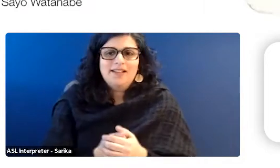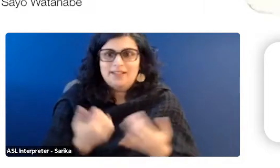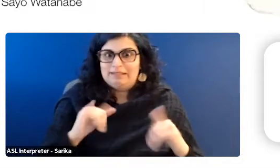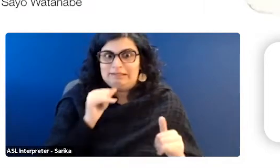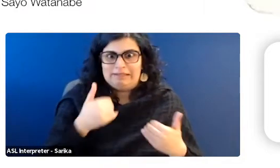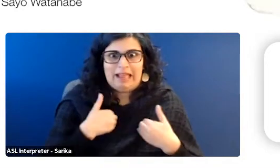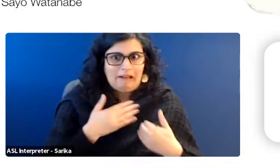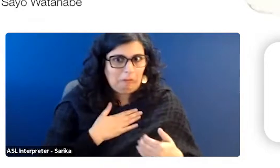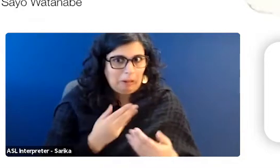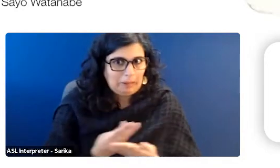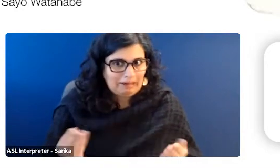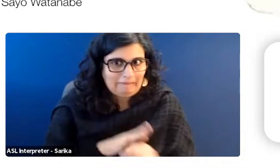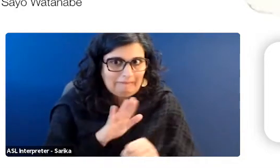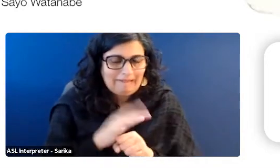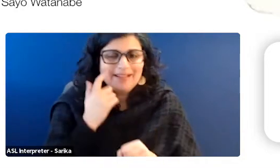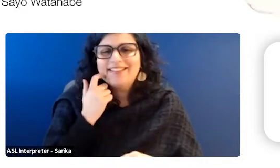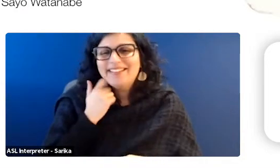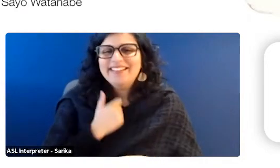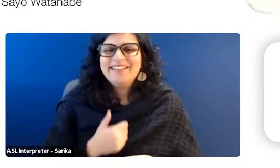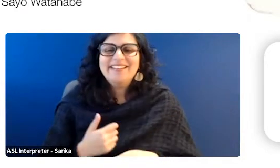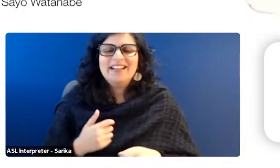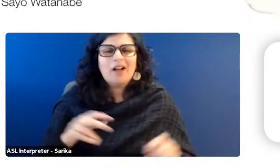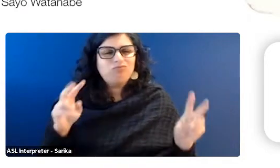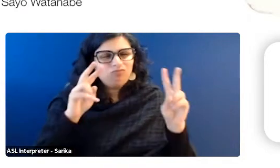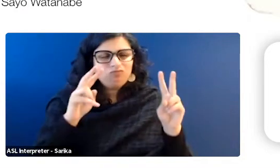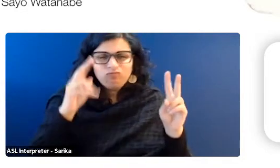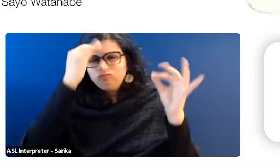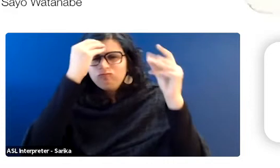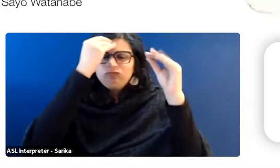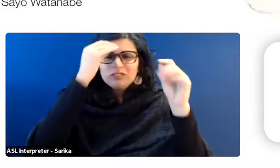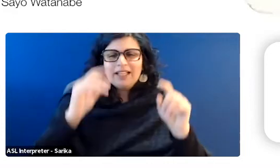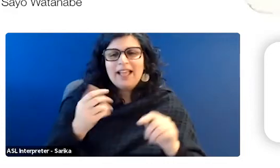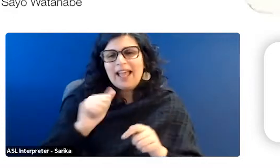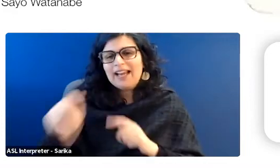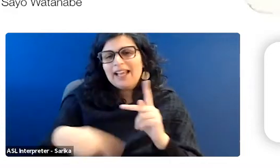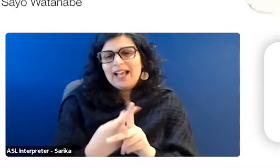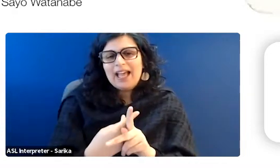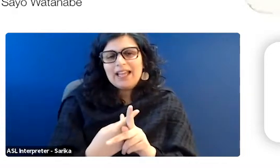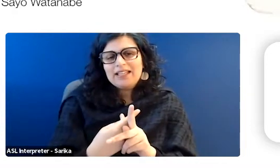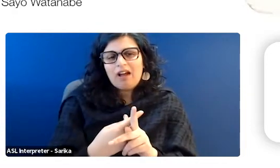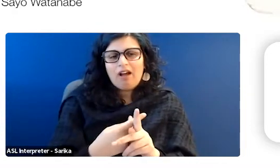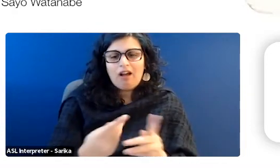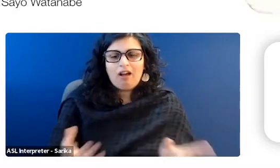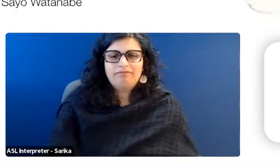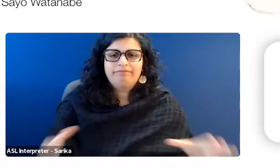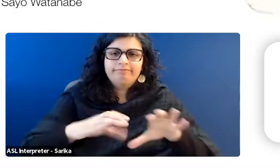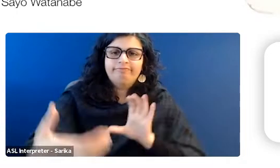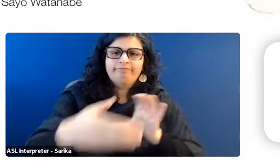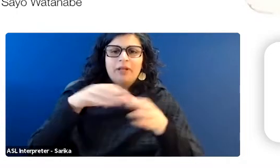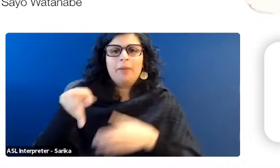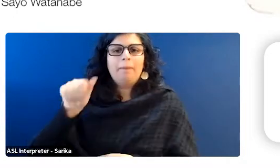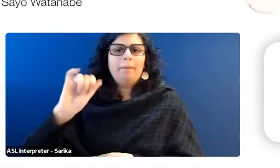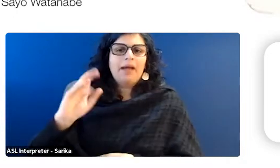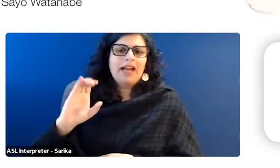my materials, I was exploring with like any packaging waste that I can find or that I personally